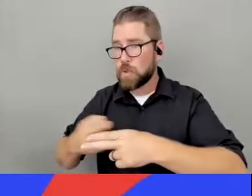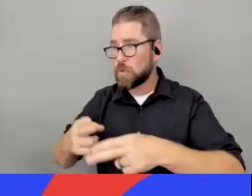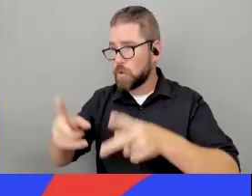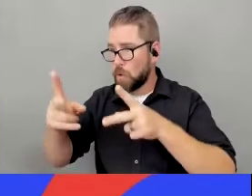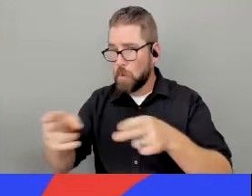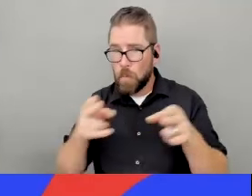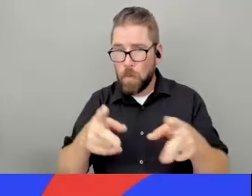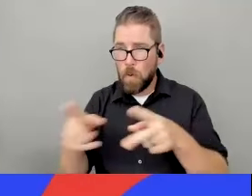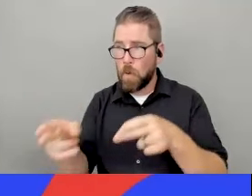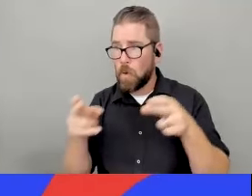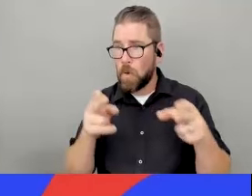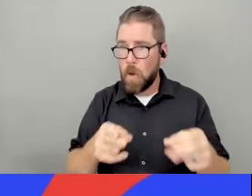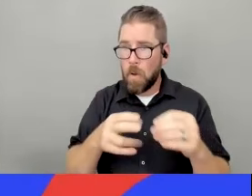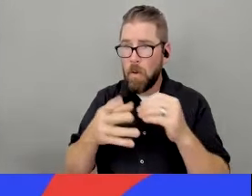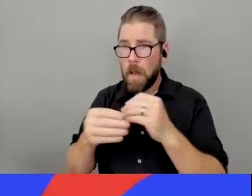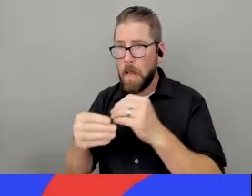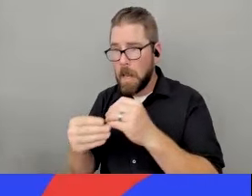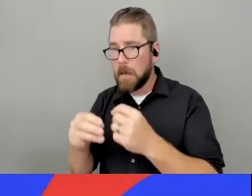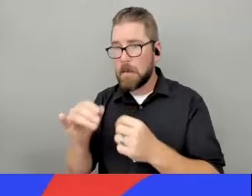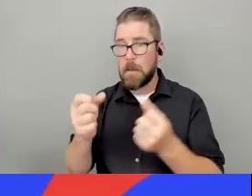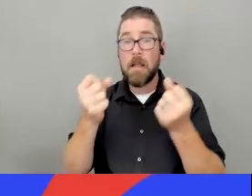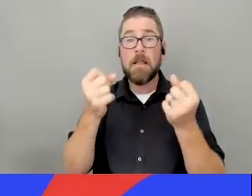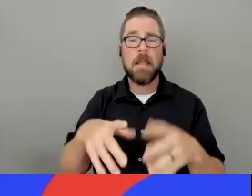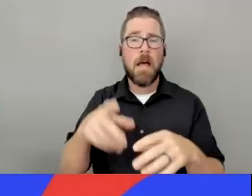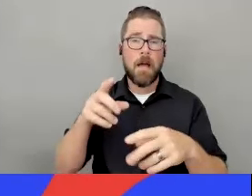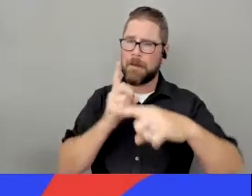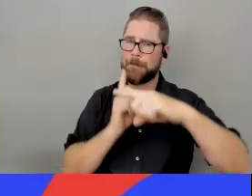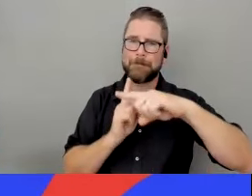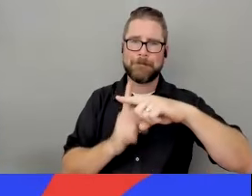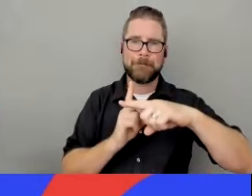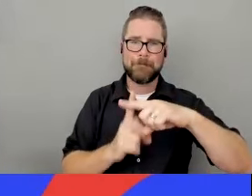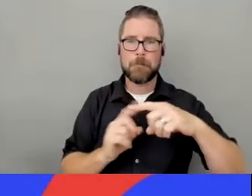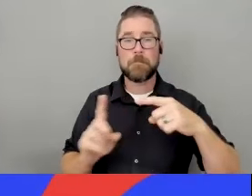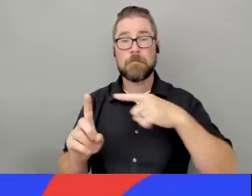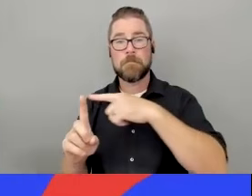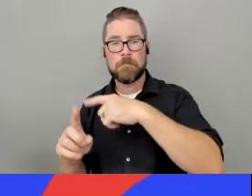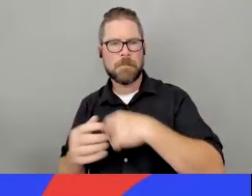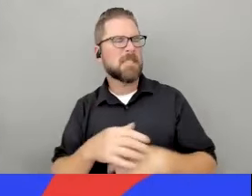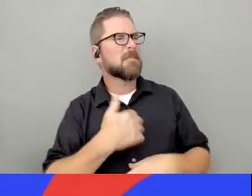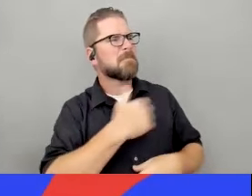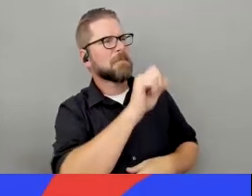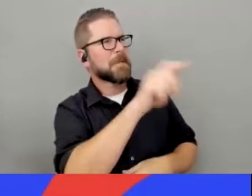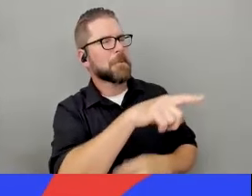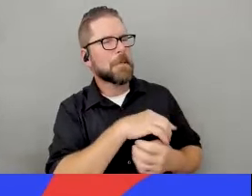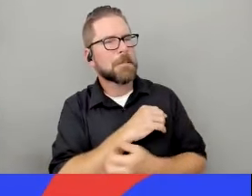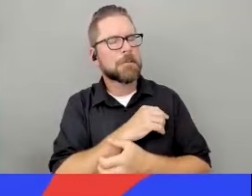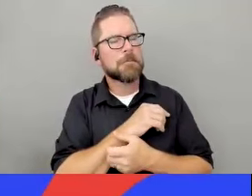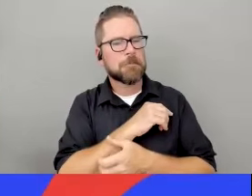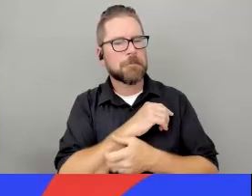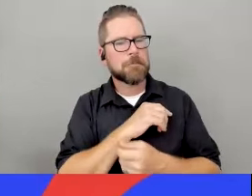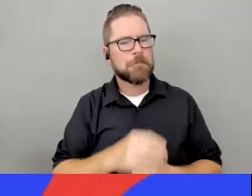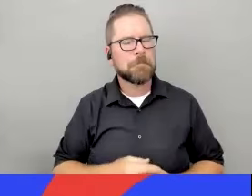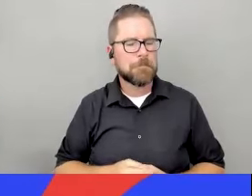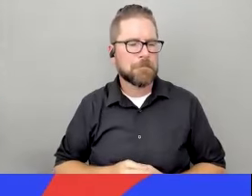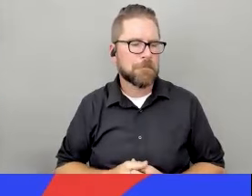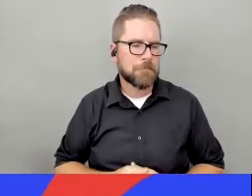So a lot of positives. Yes. I have a question. what time would you suggest in terms